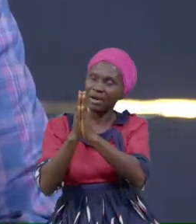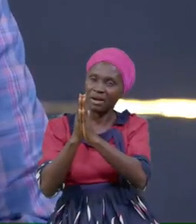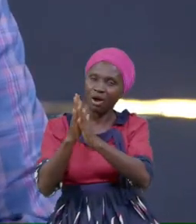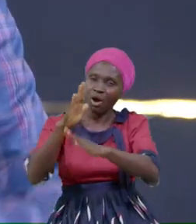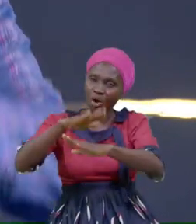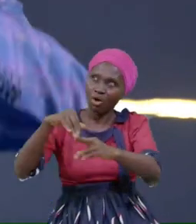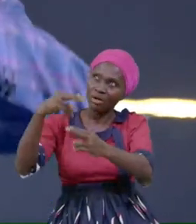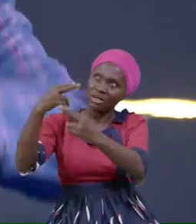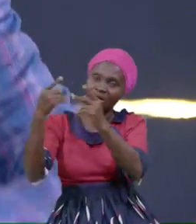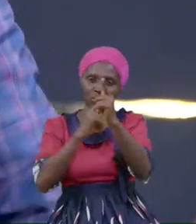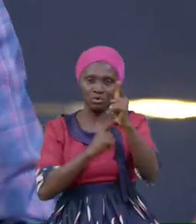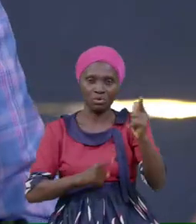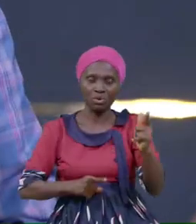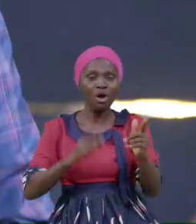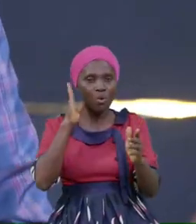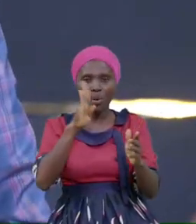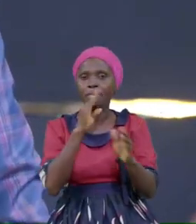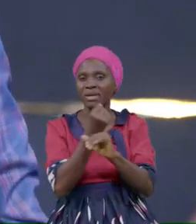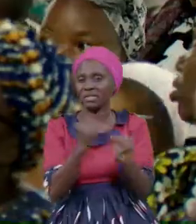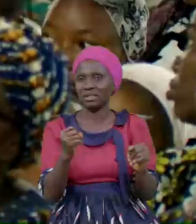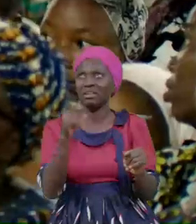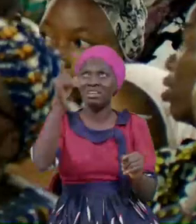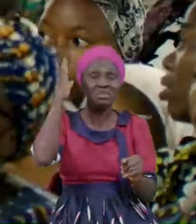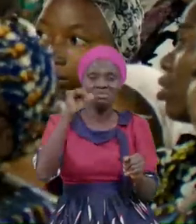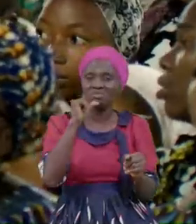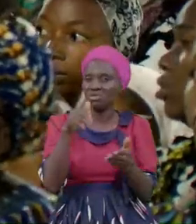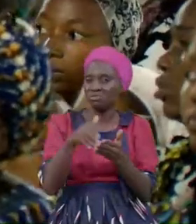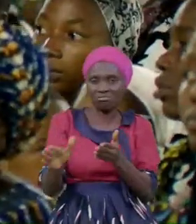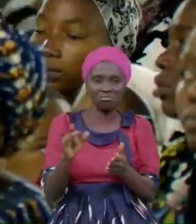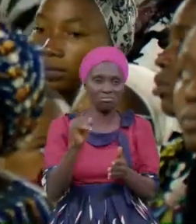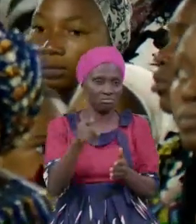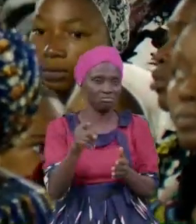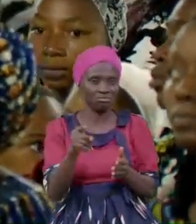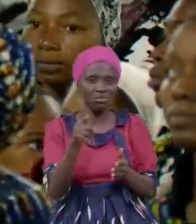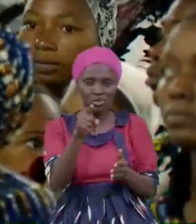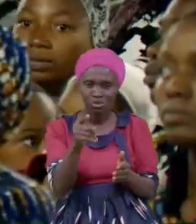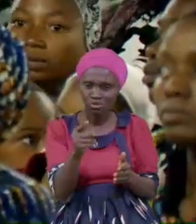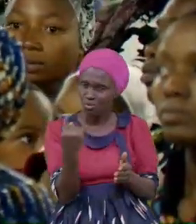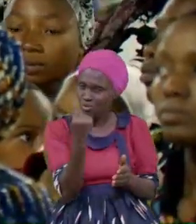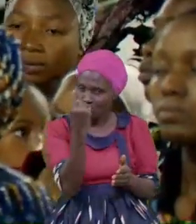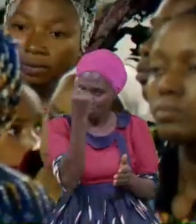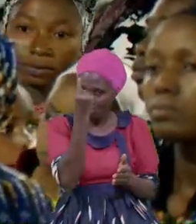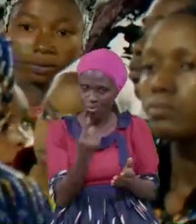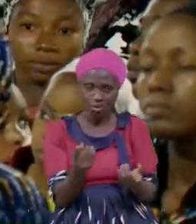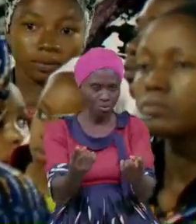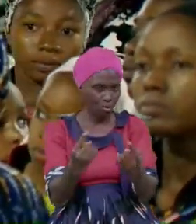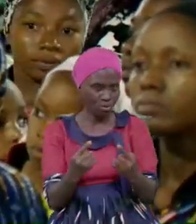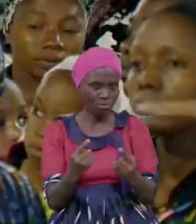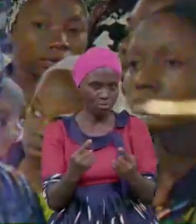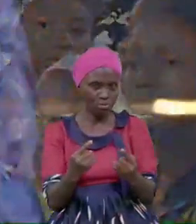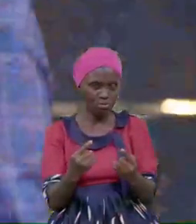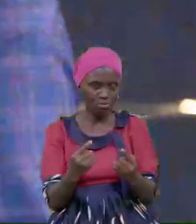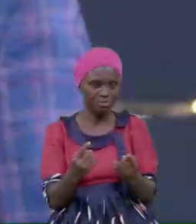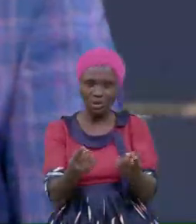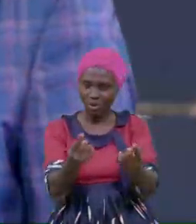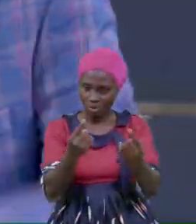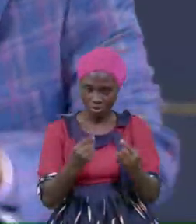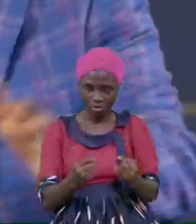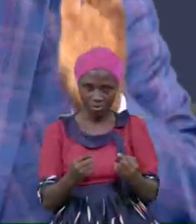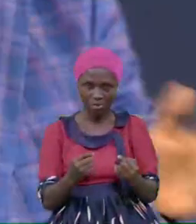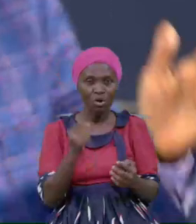saved. He will not reject you. Just come, just come, just come. And understand that the grace of